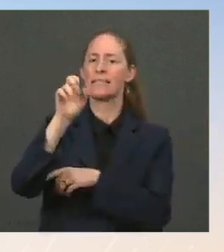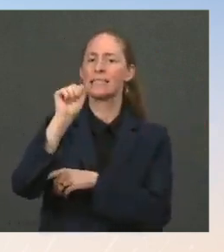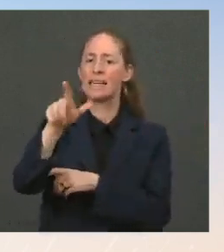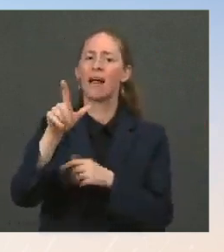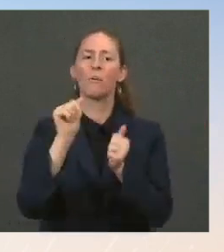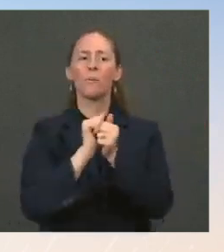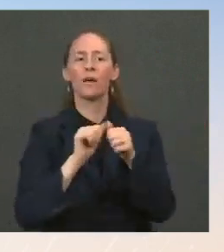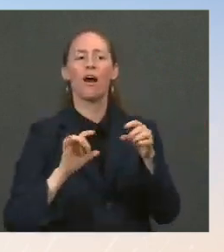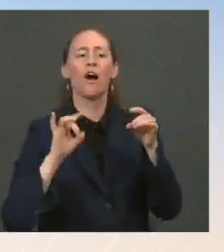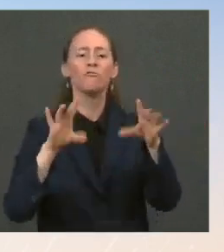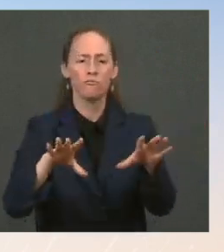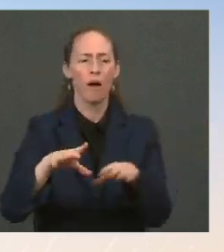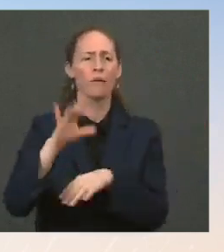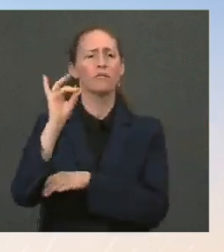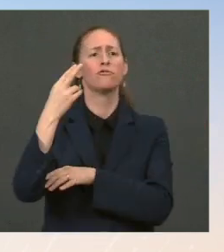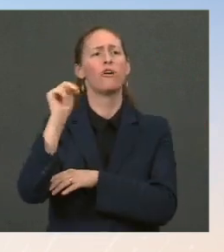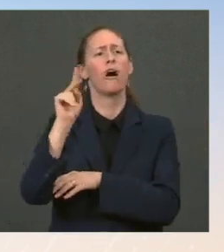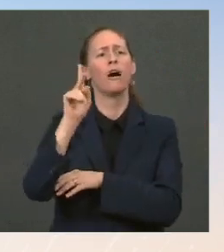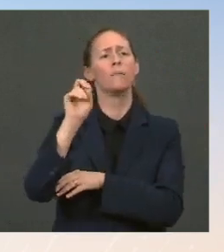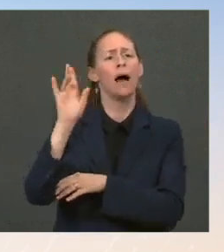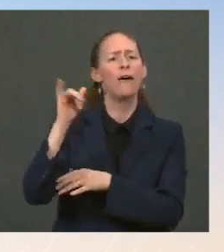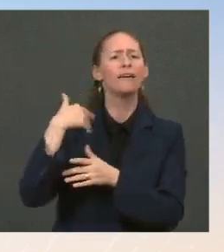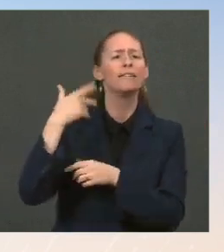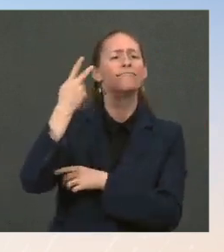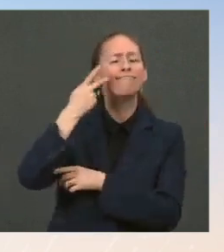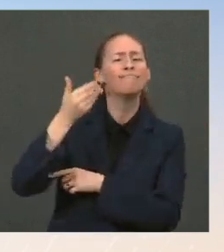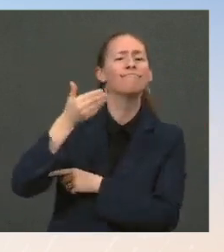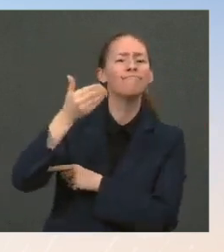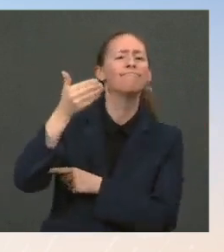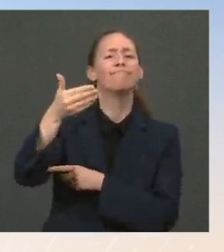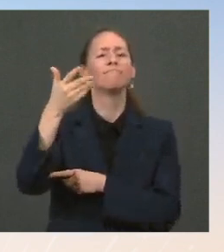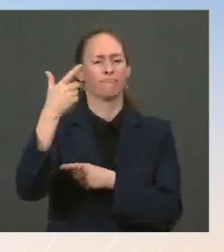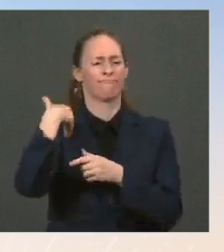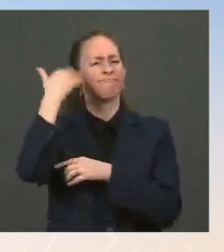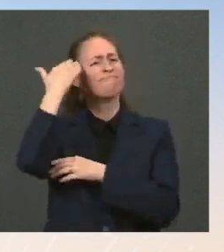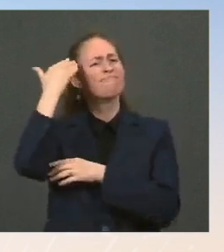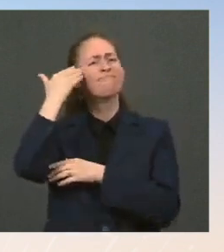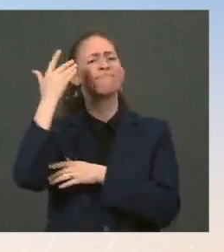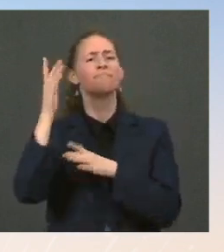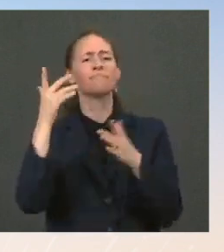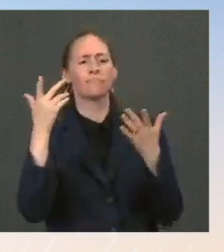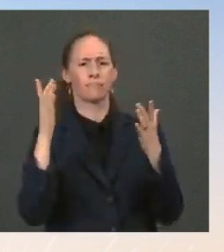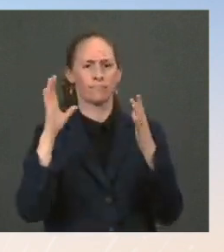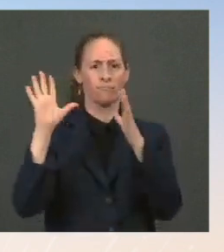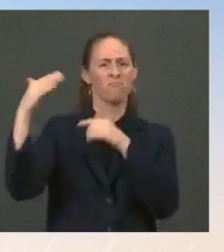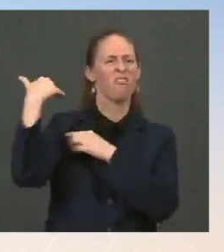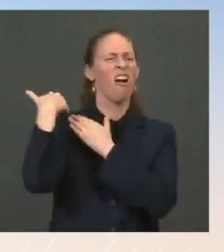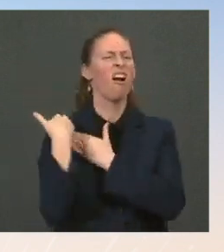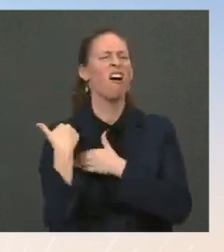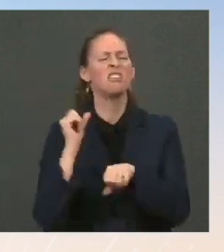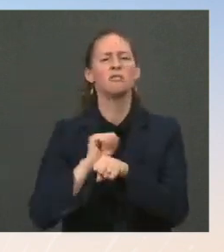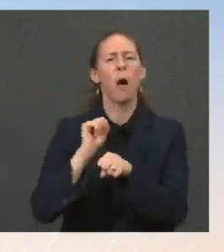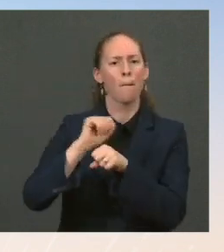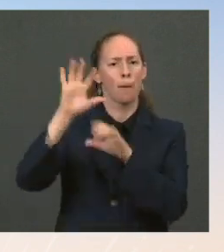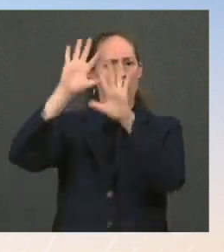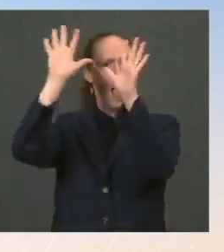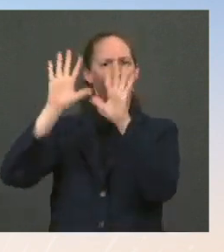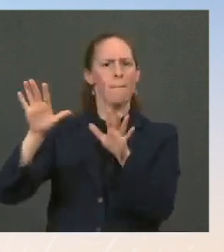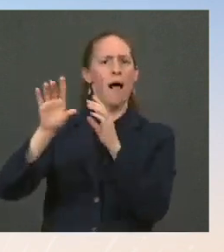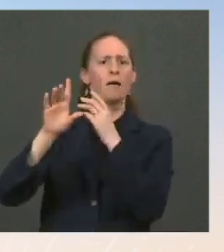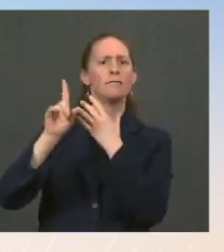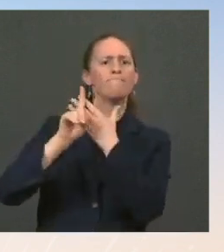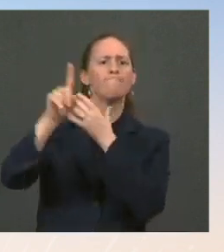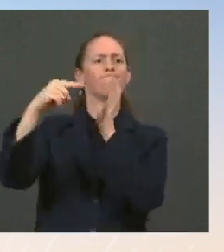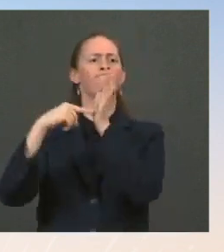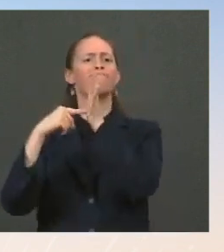also speaks regularly to the French as a part of his role as the climate envoy. He's someone who also served as Secretary of